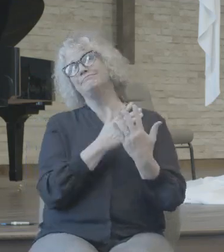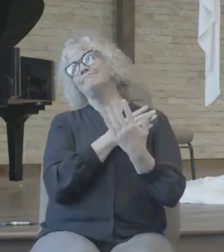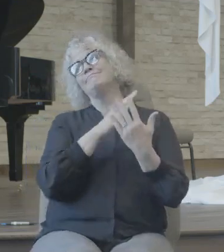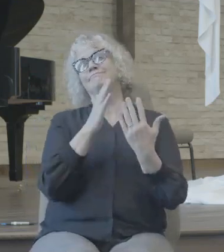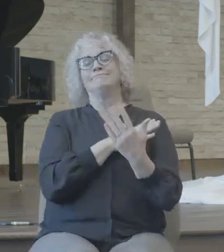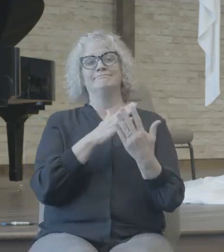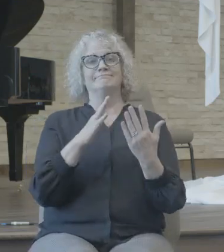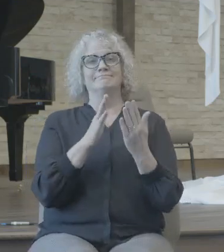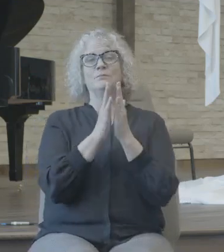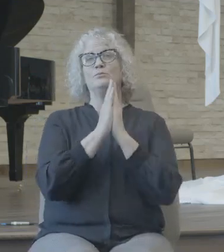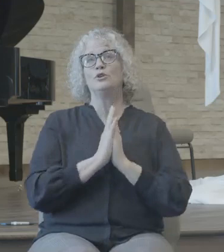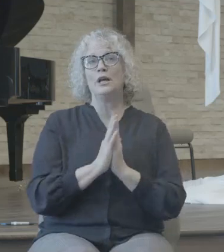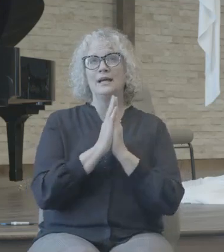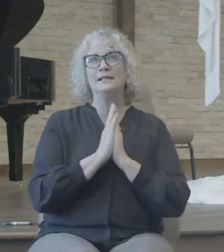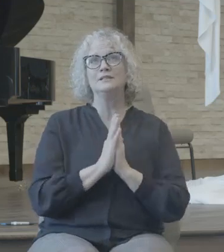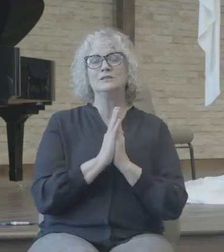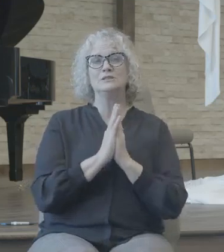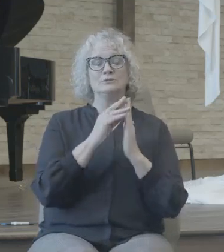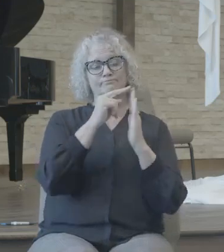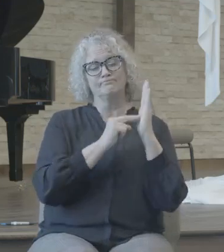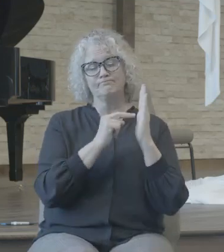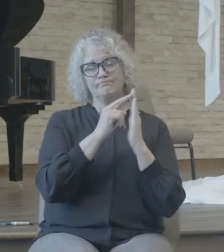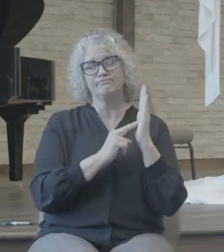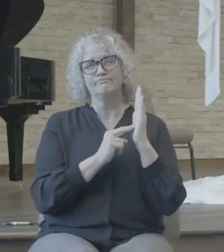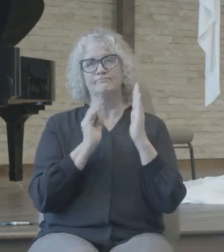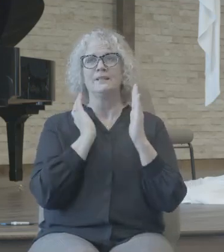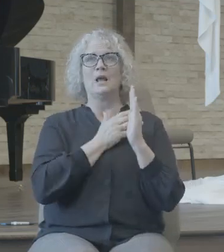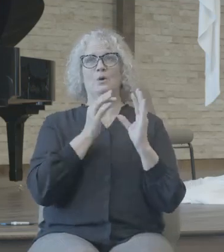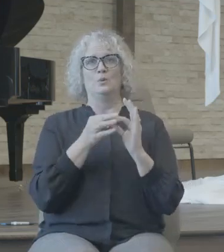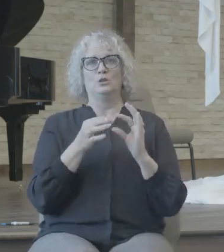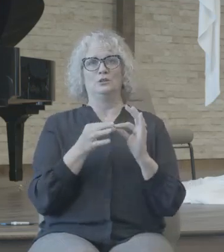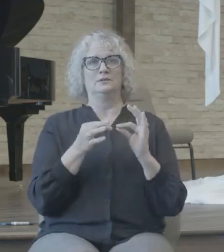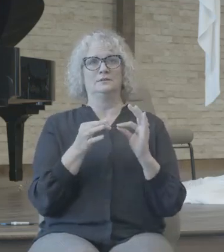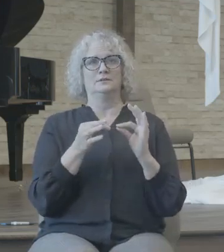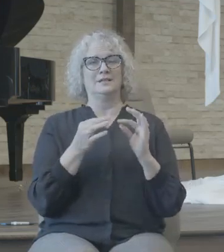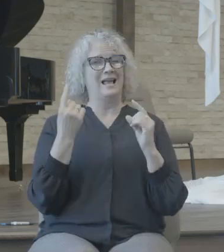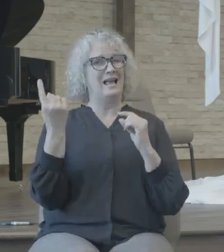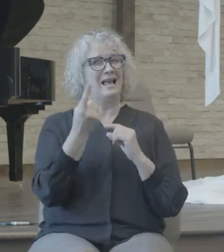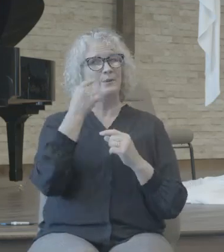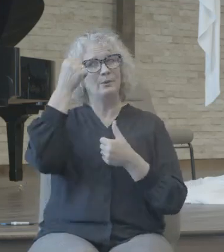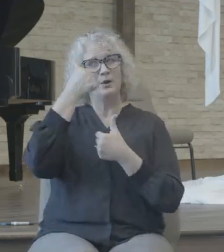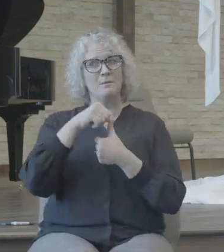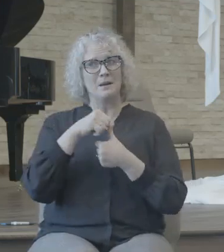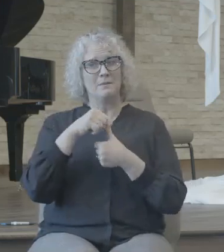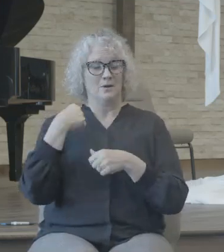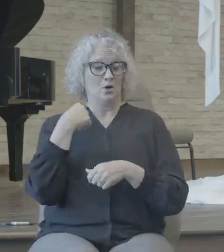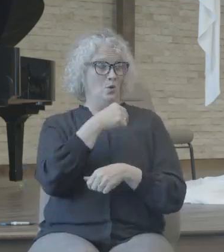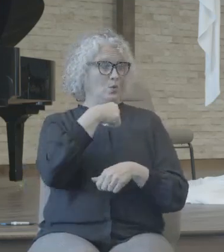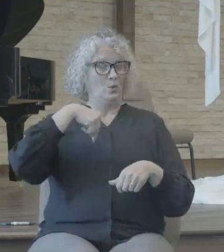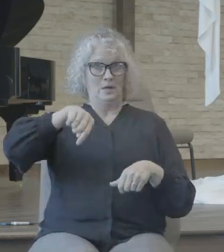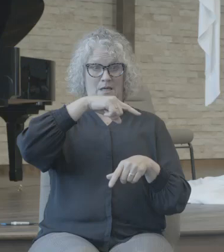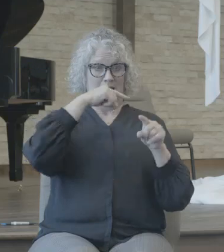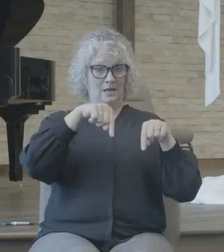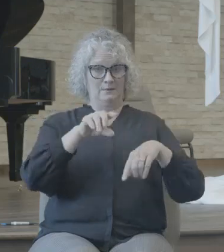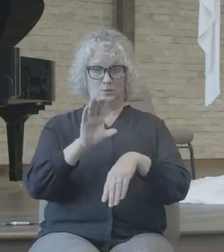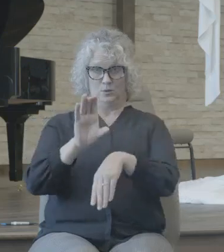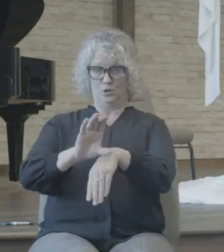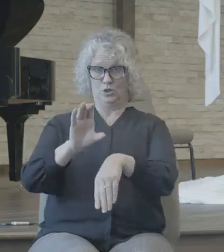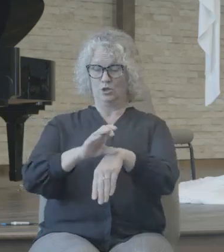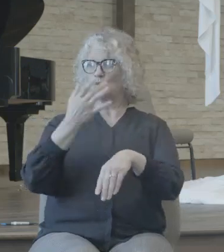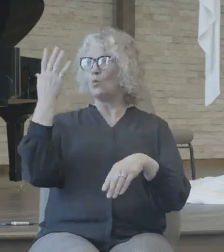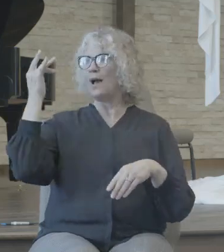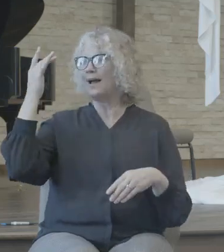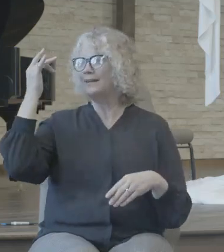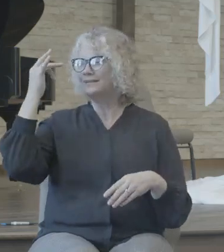with our prayers, and we do it with our words. So always remember that when we come to church, we're here to get